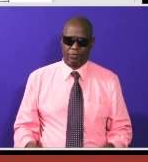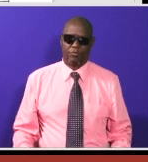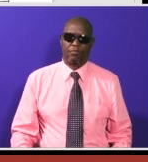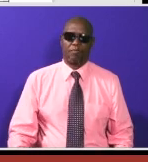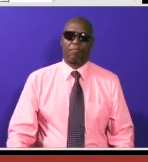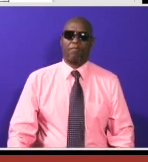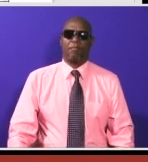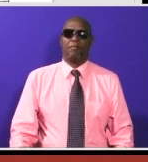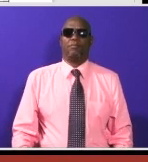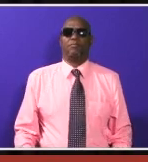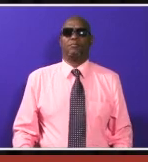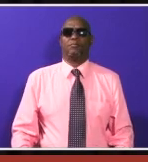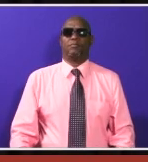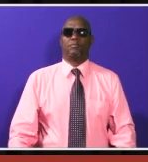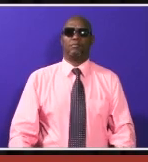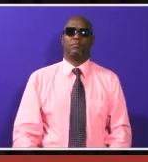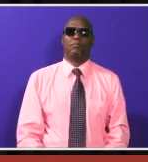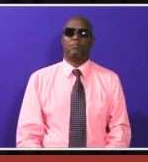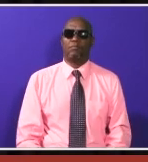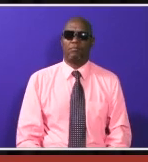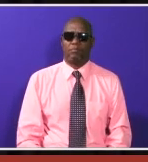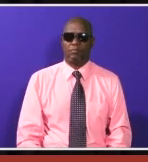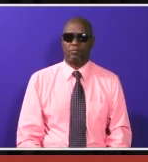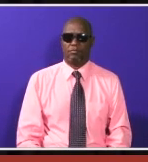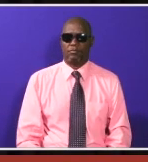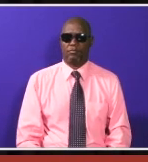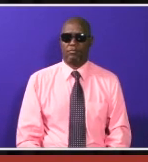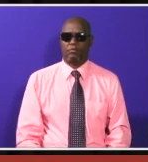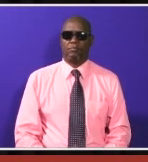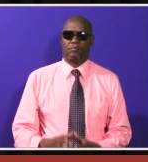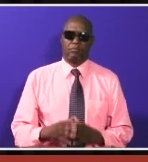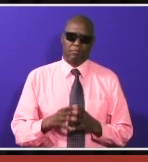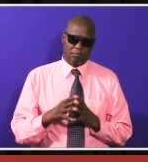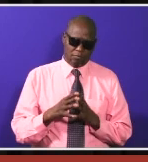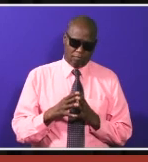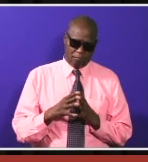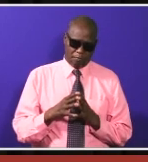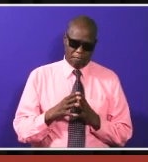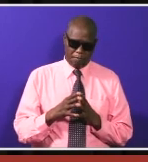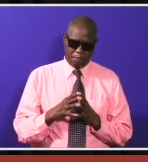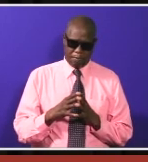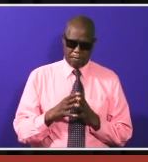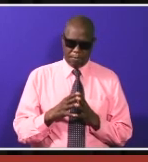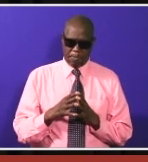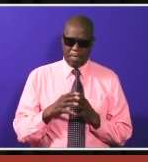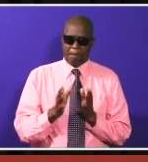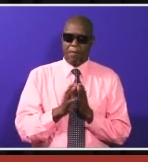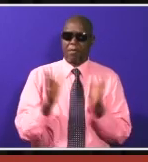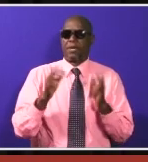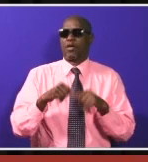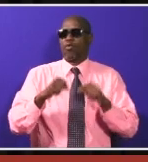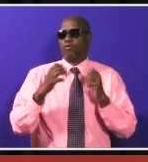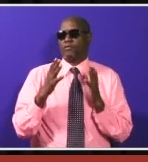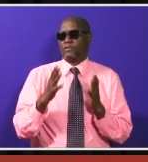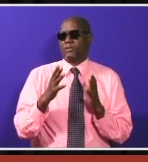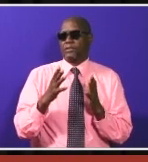huge debate sometime this year when the commission issued pay reviews for state and public officers for the third